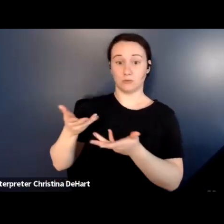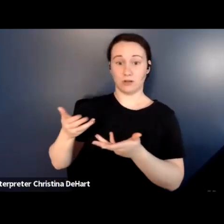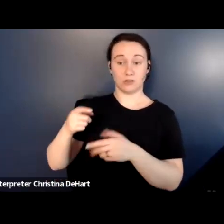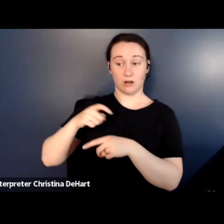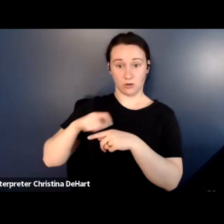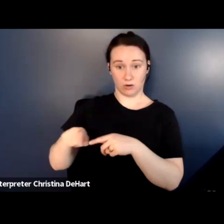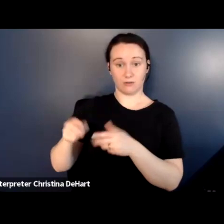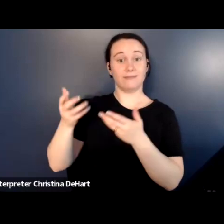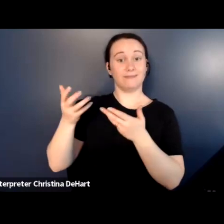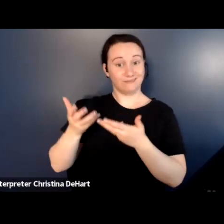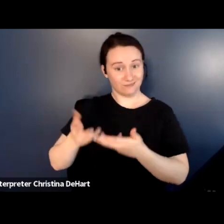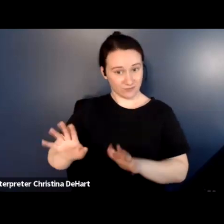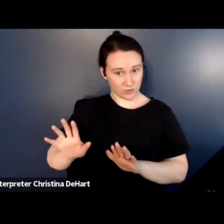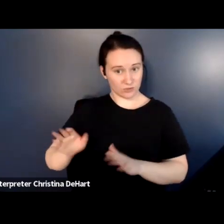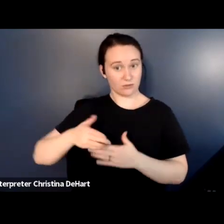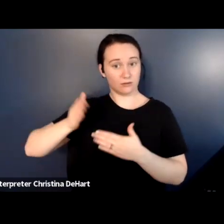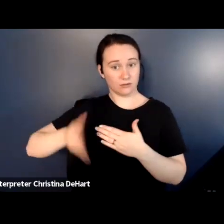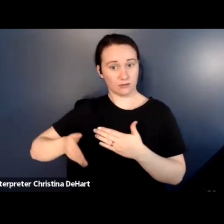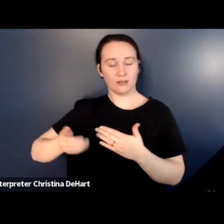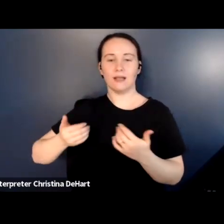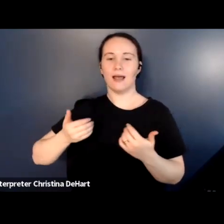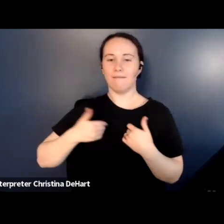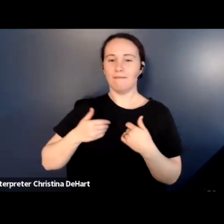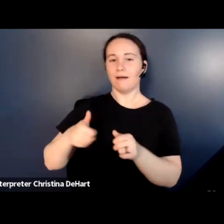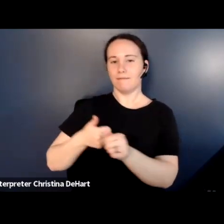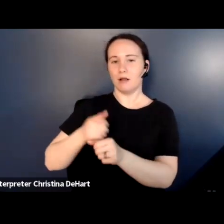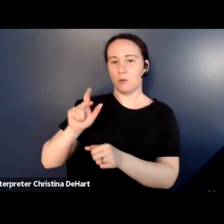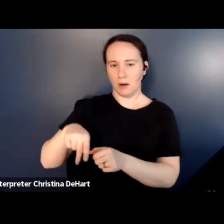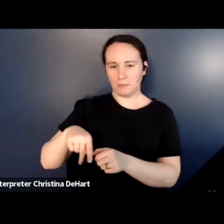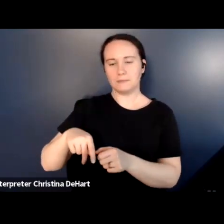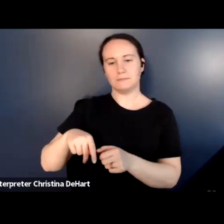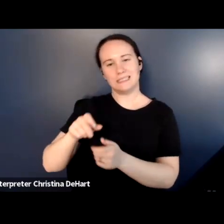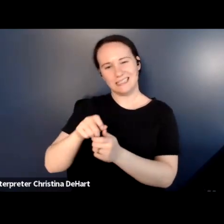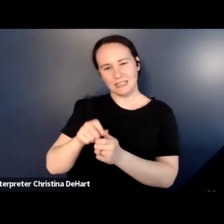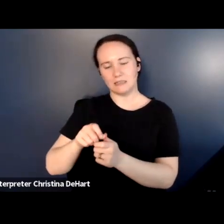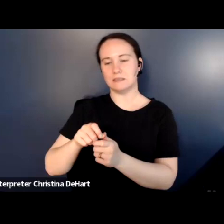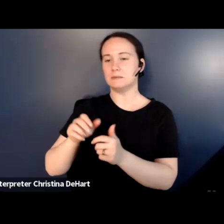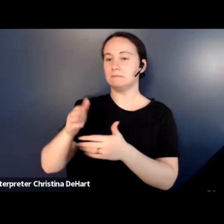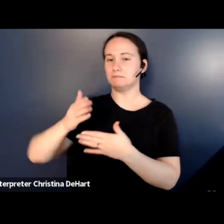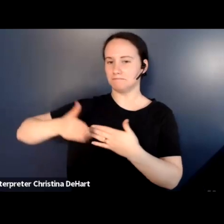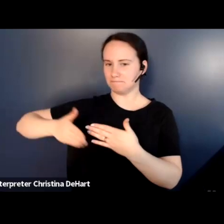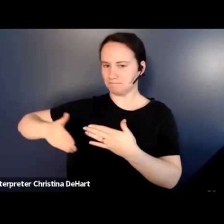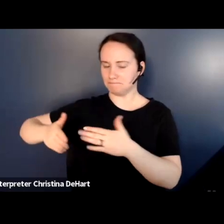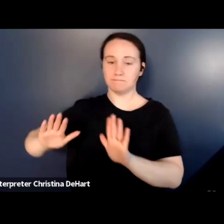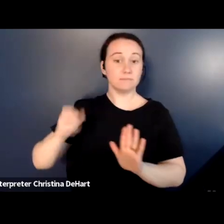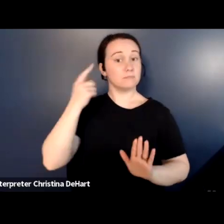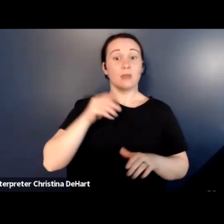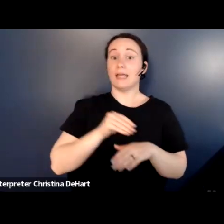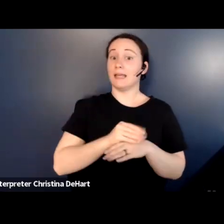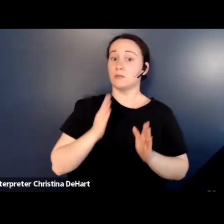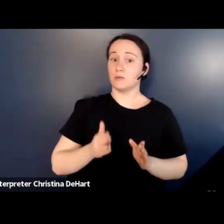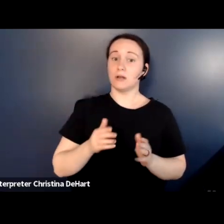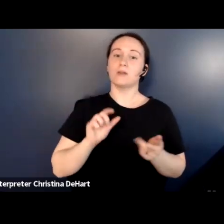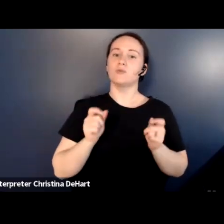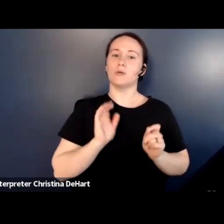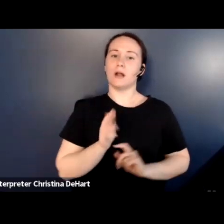up, right? That is automatically built in, but the counselor can control their status, pre-built statuses